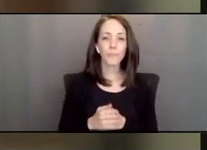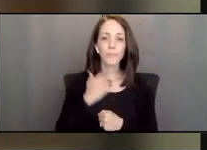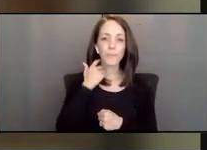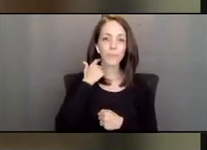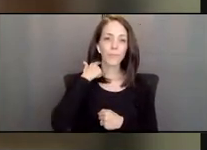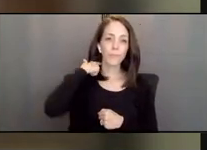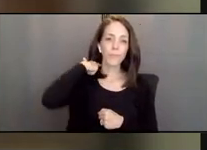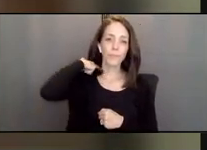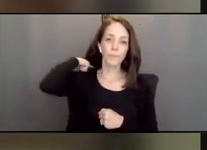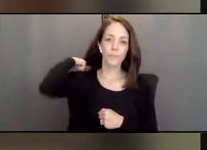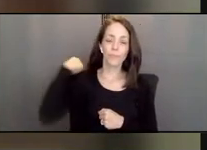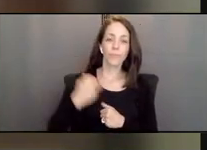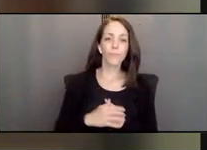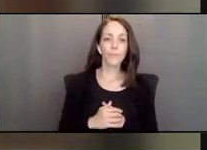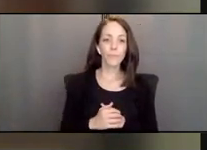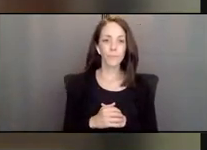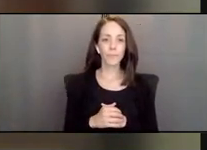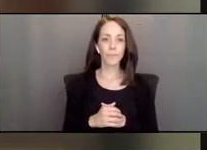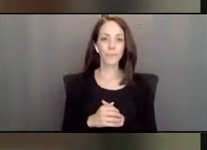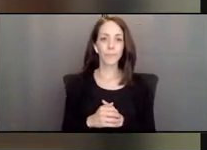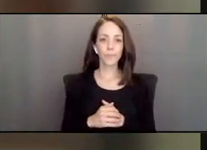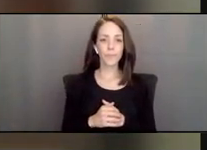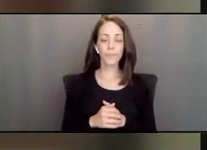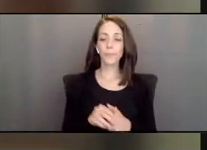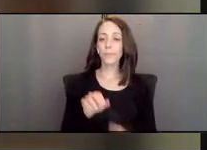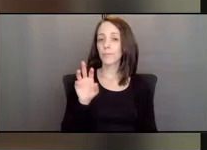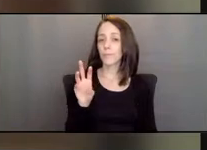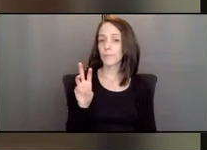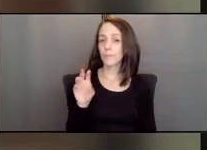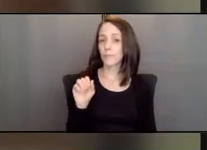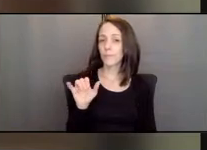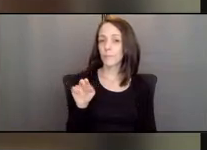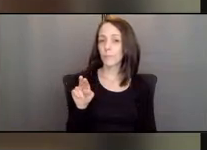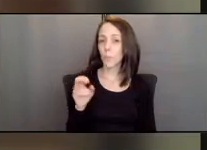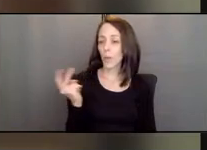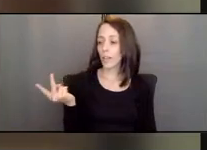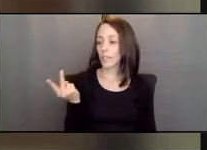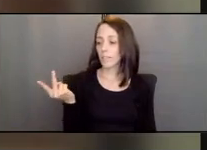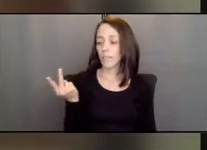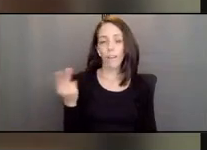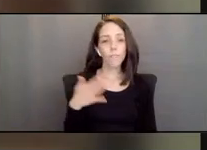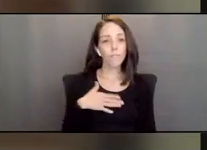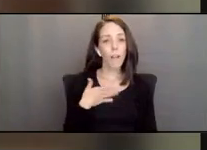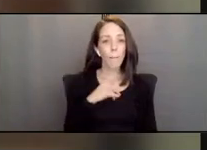And with that, Wayne Moline and I are happy to answer any additional questions.